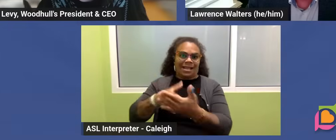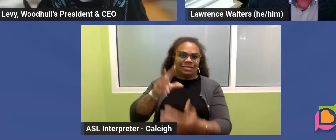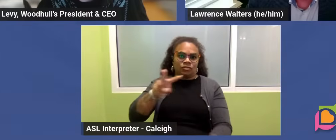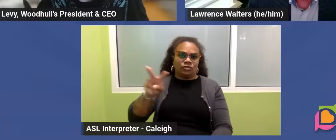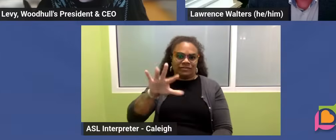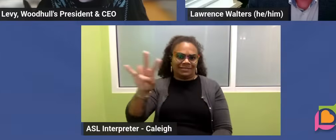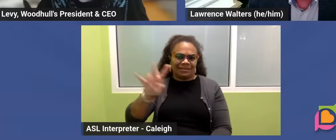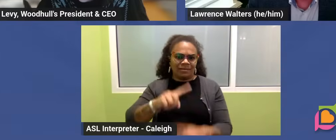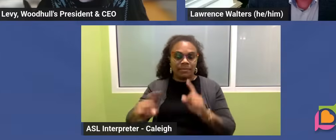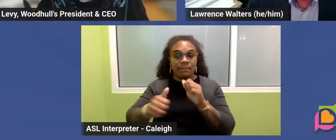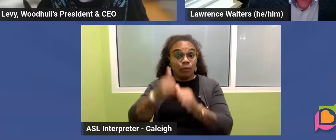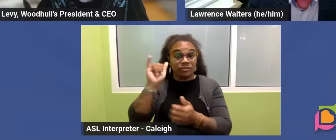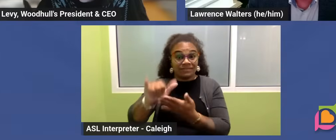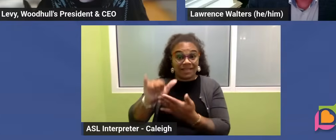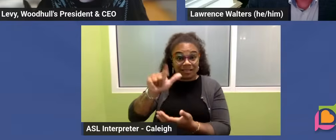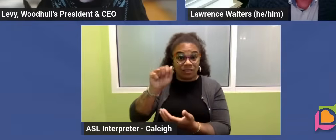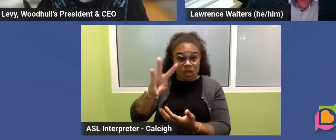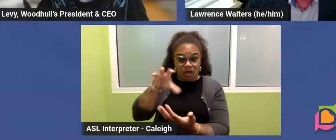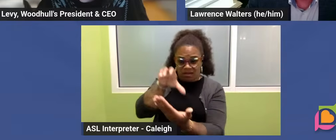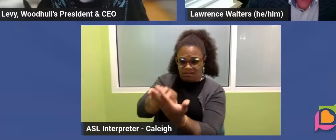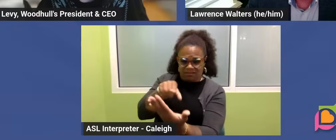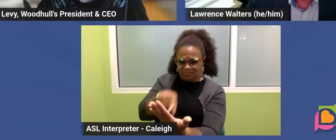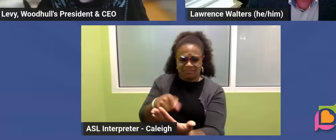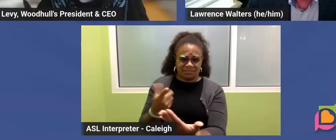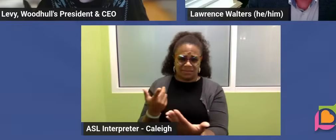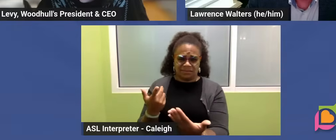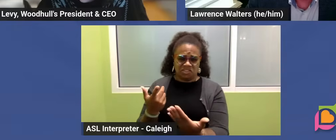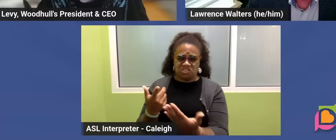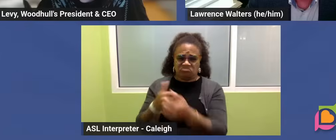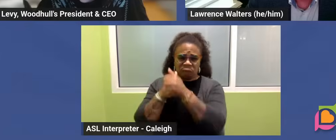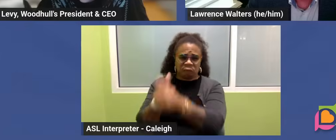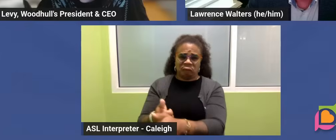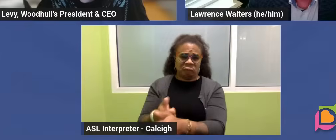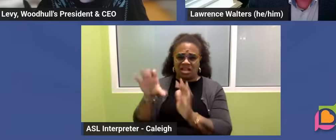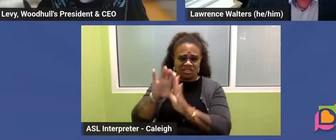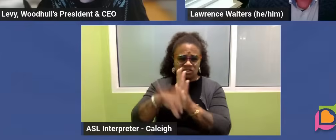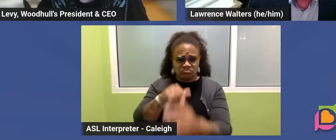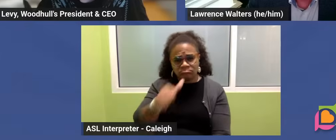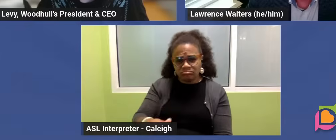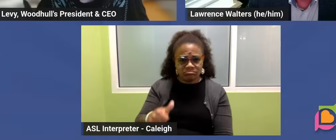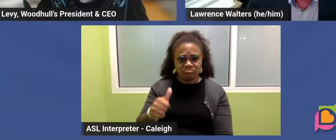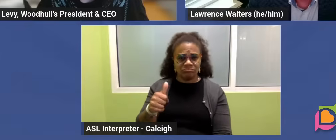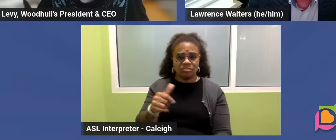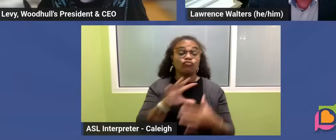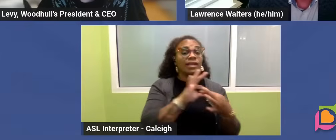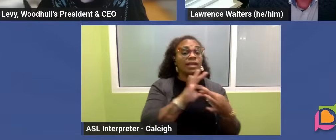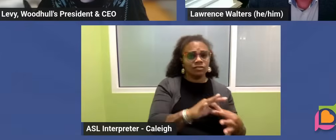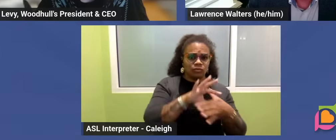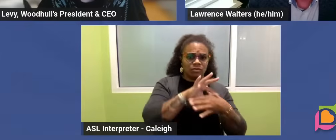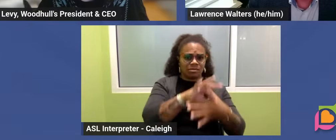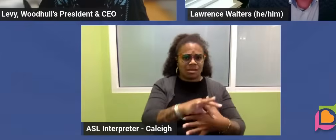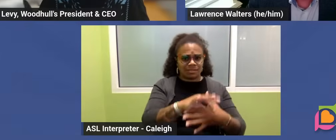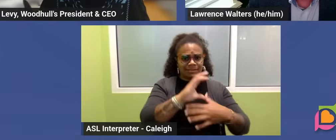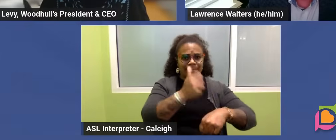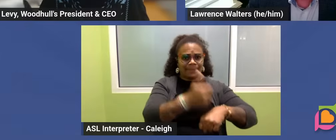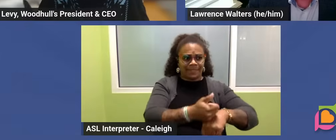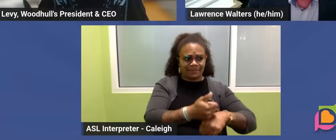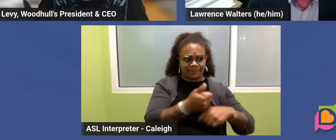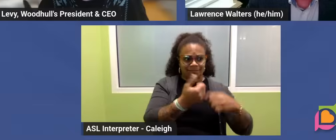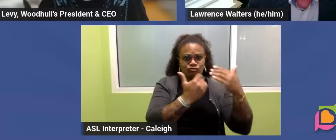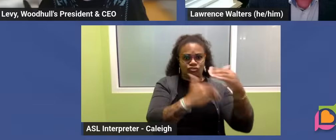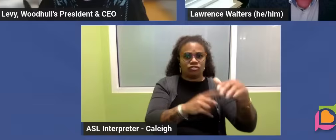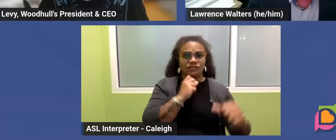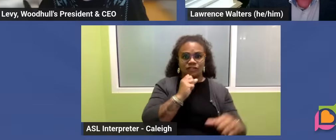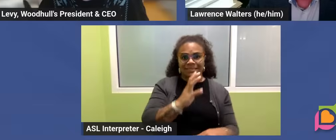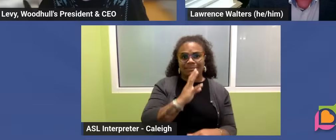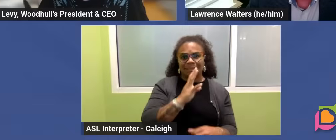most of the law has been found to be unconstitutional as a content-based restriction on speech. Why is that? Well,